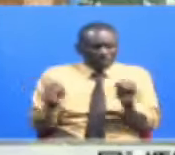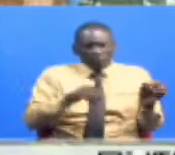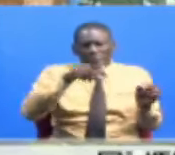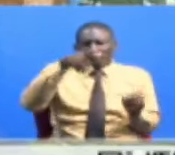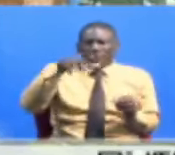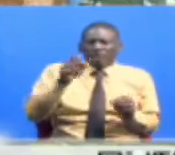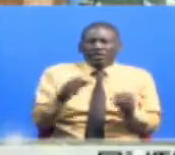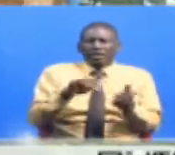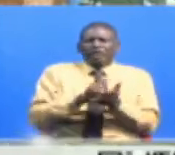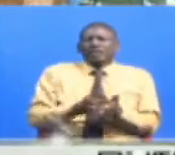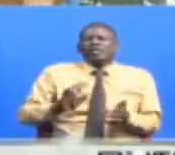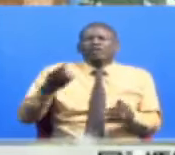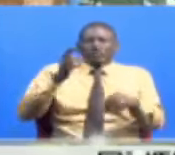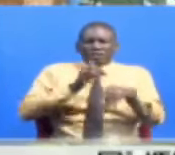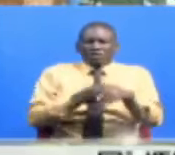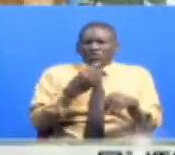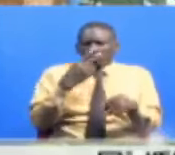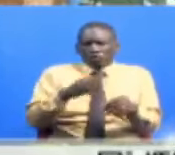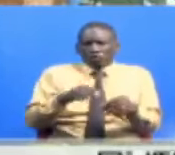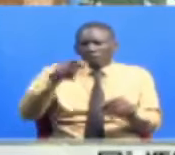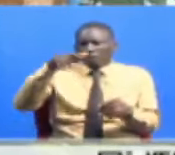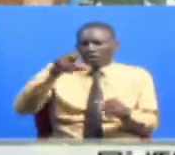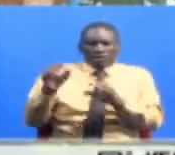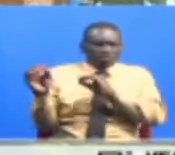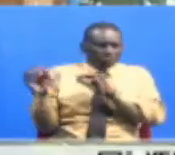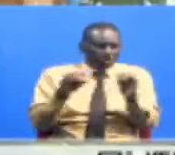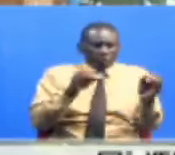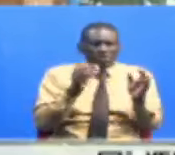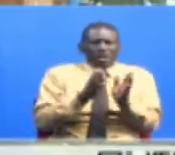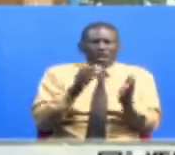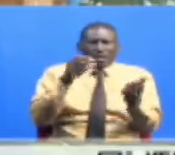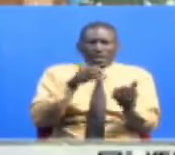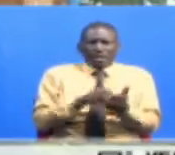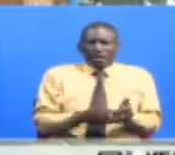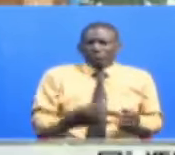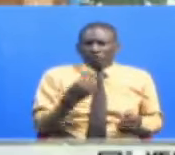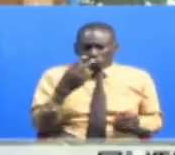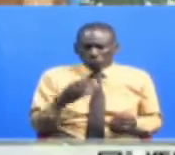and that is the first time we see a PS transferred, and then of course we see one